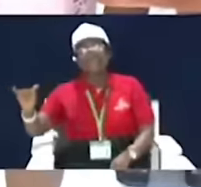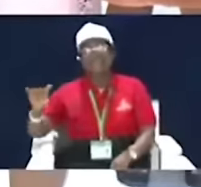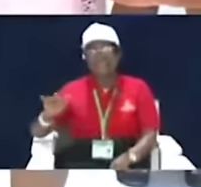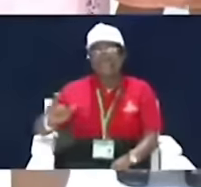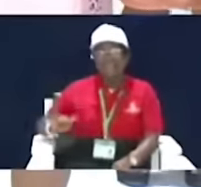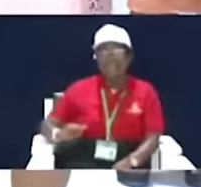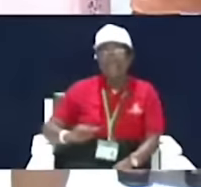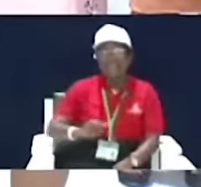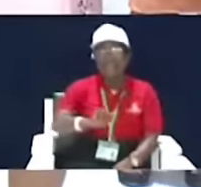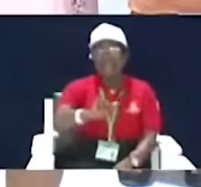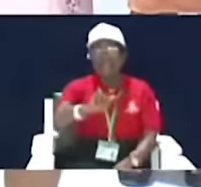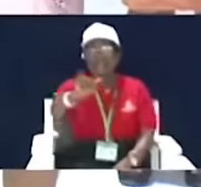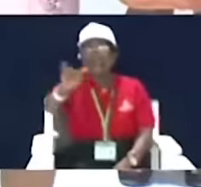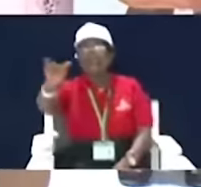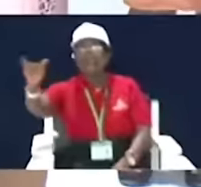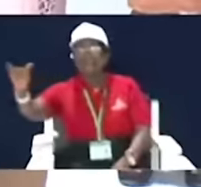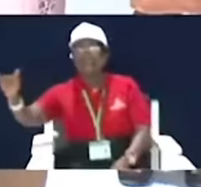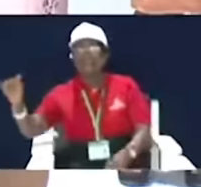Everlasting.